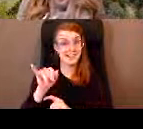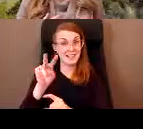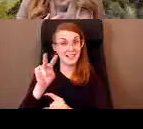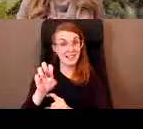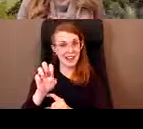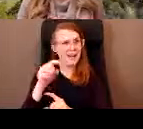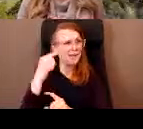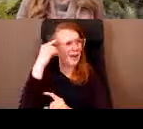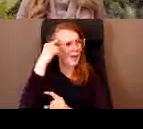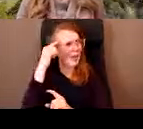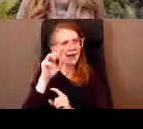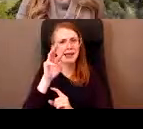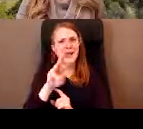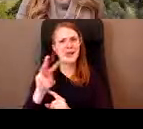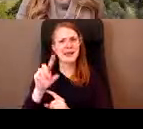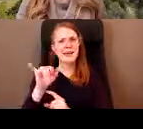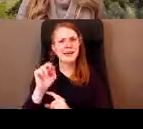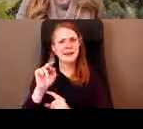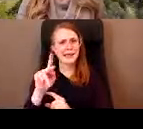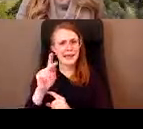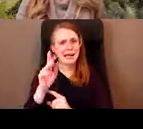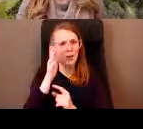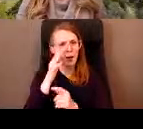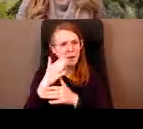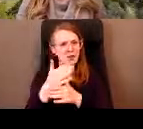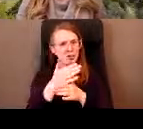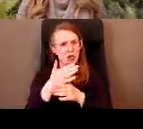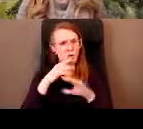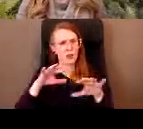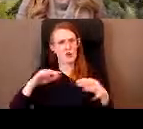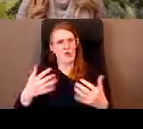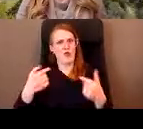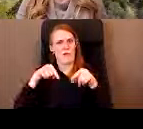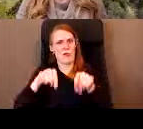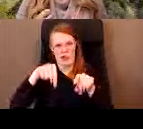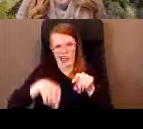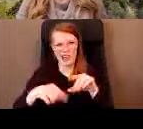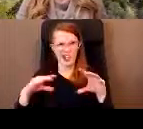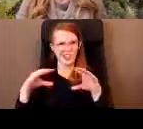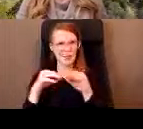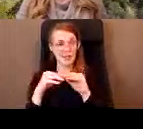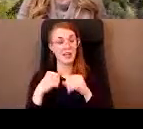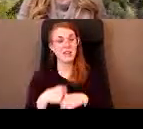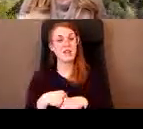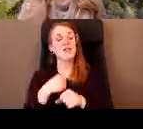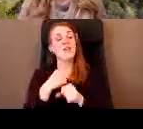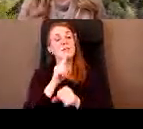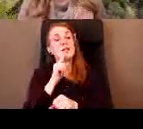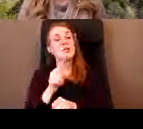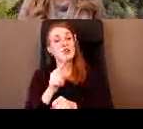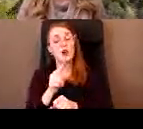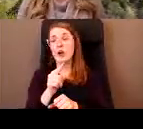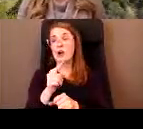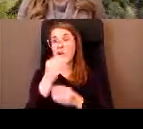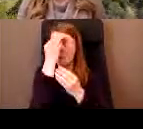link was going to be shared with the group during the meeting. So make sure to tell your family,